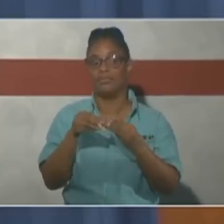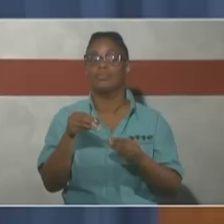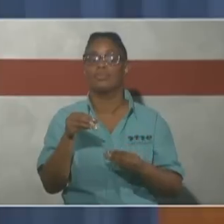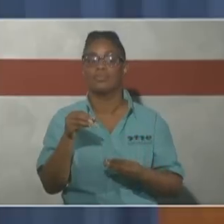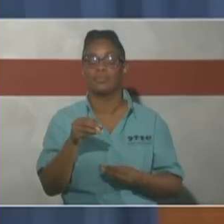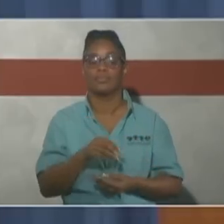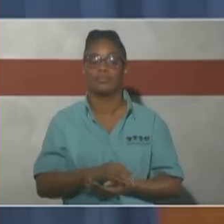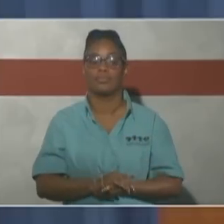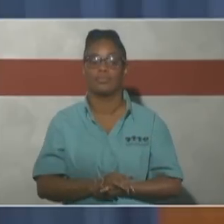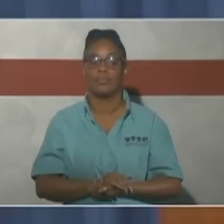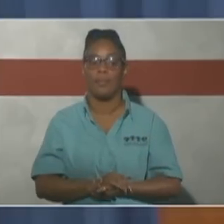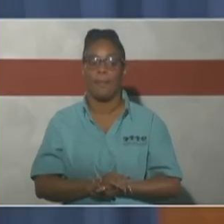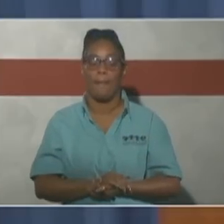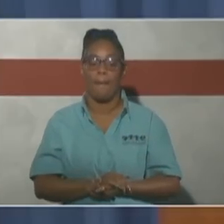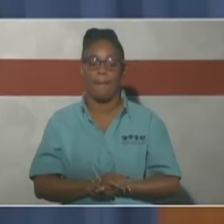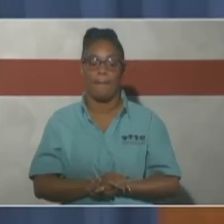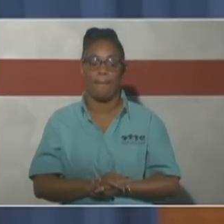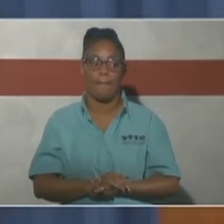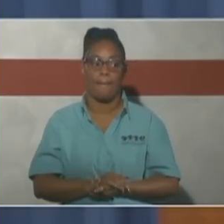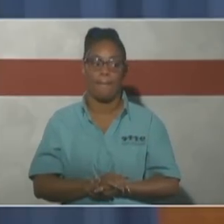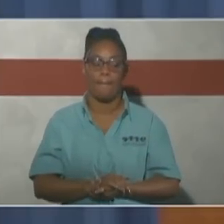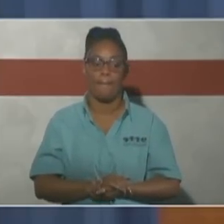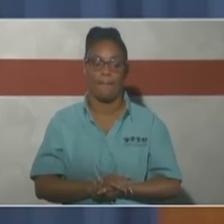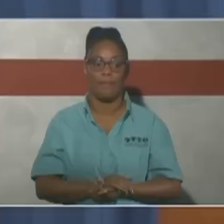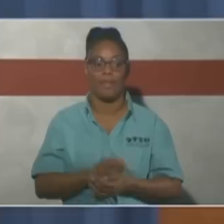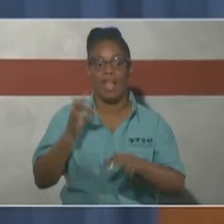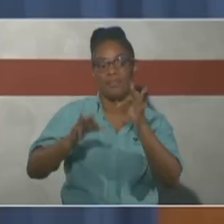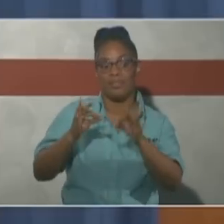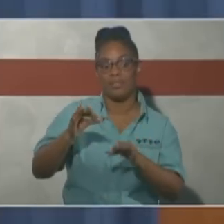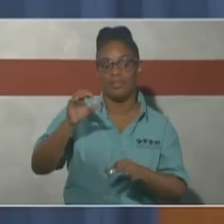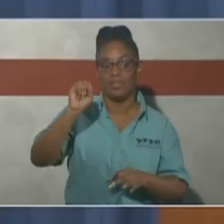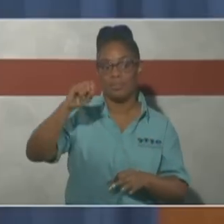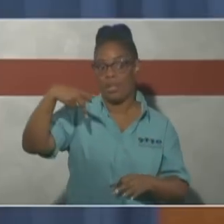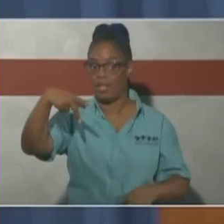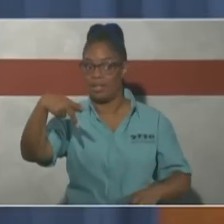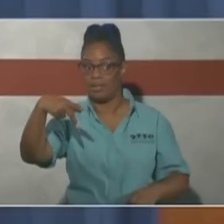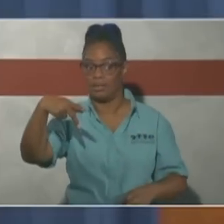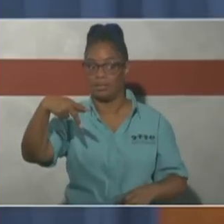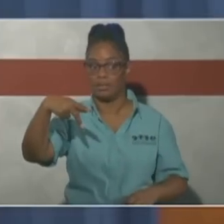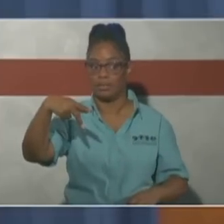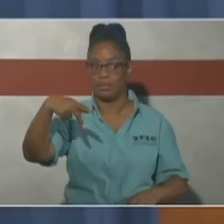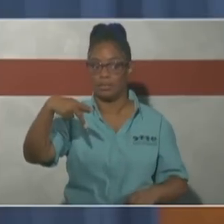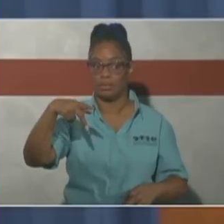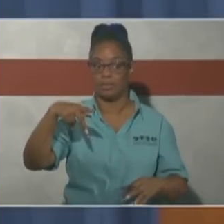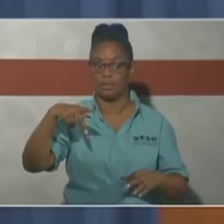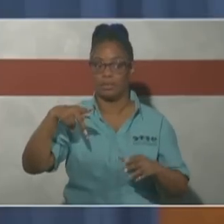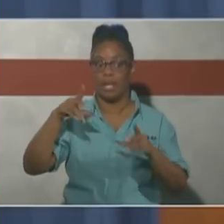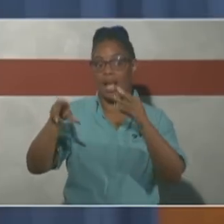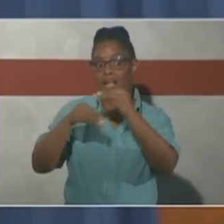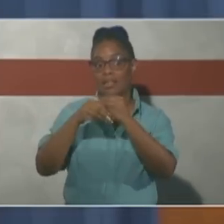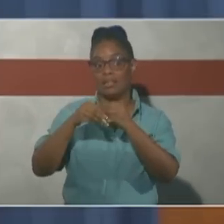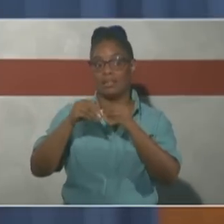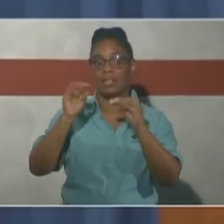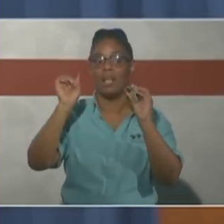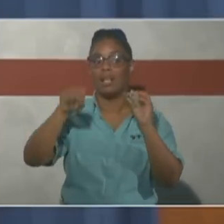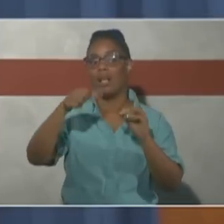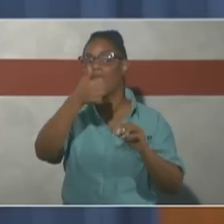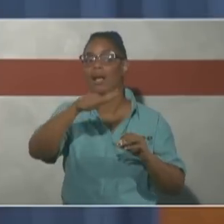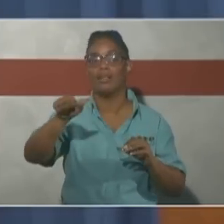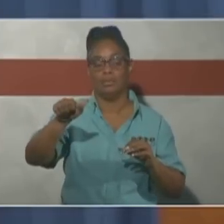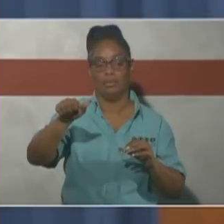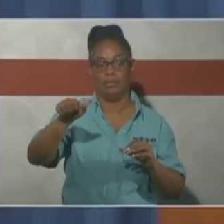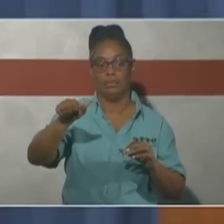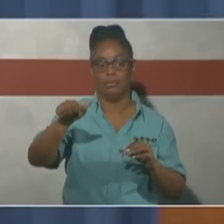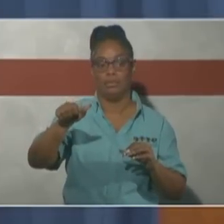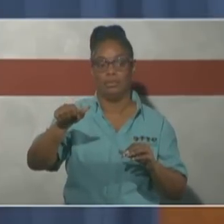website. So it varies based on the type of vaccine that you would have had on your primary series. So if you had AstraZeneca or Pfizer as your primary